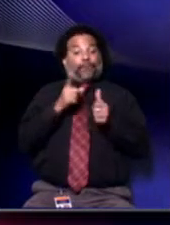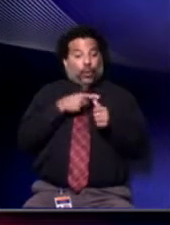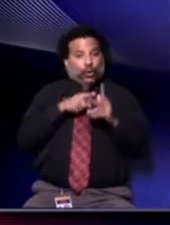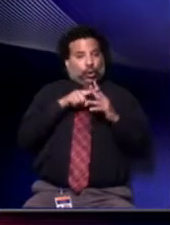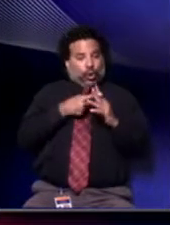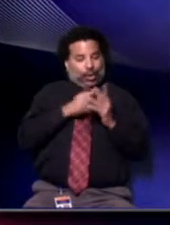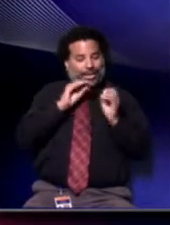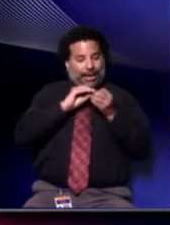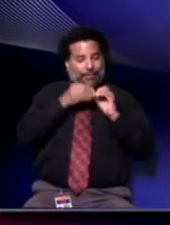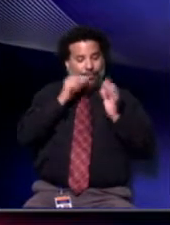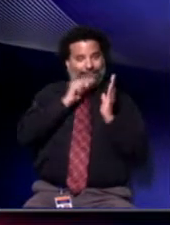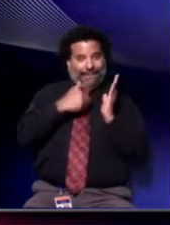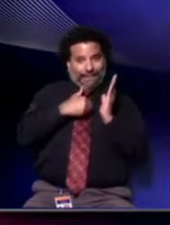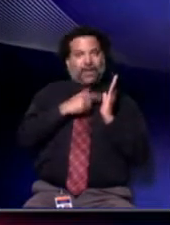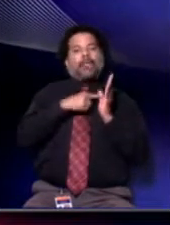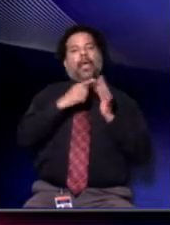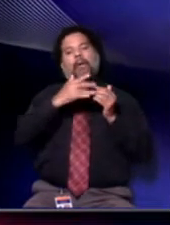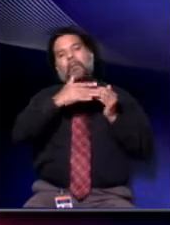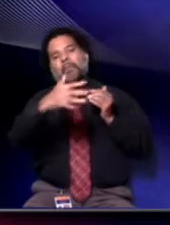Mike, Thank do you. Do you have any comment?